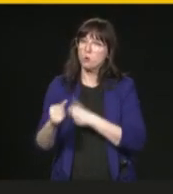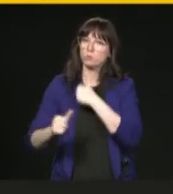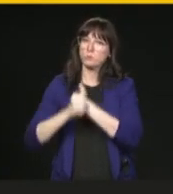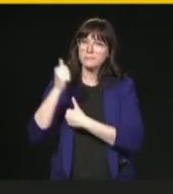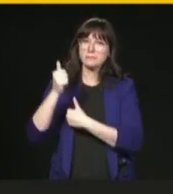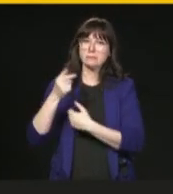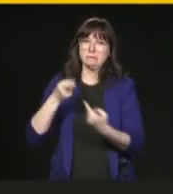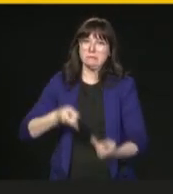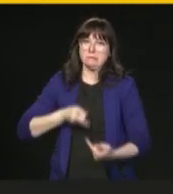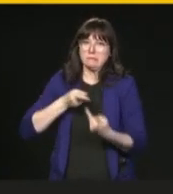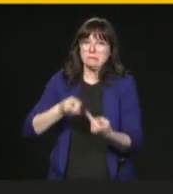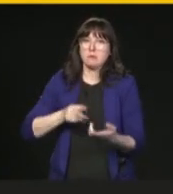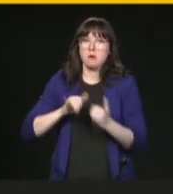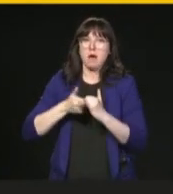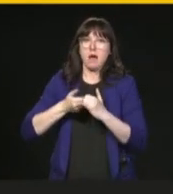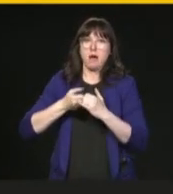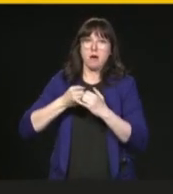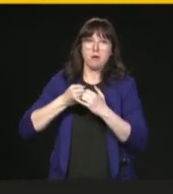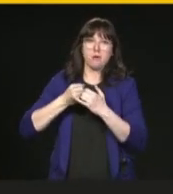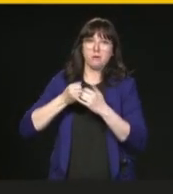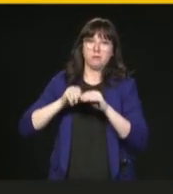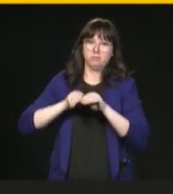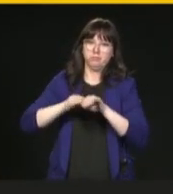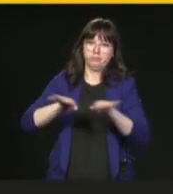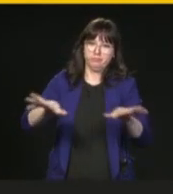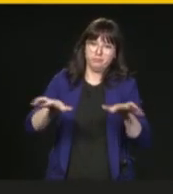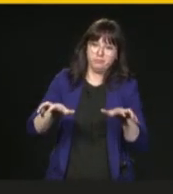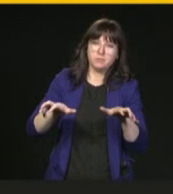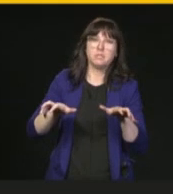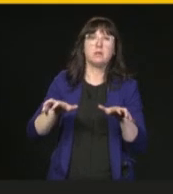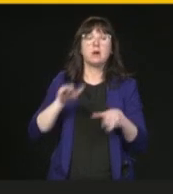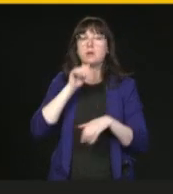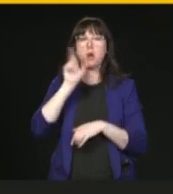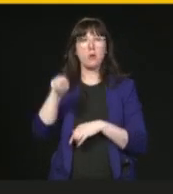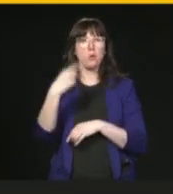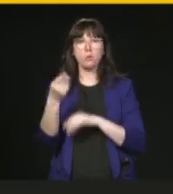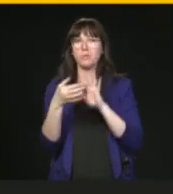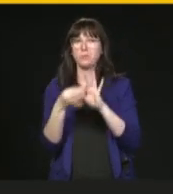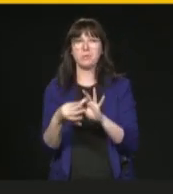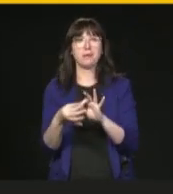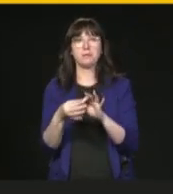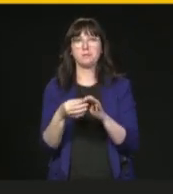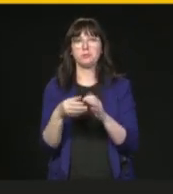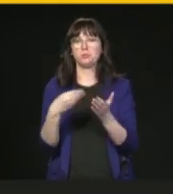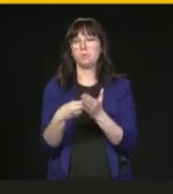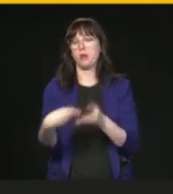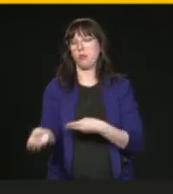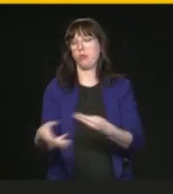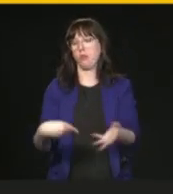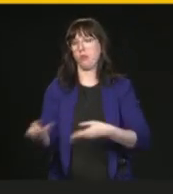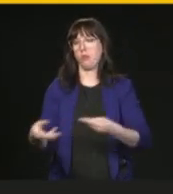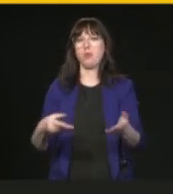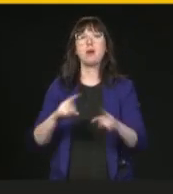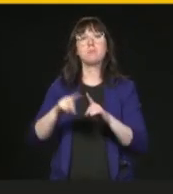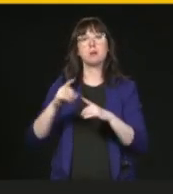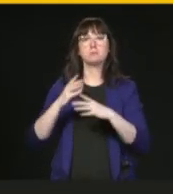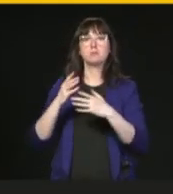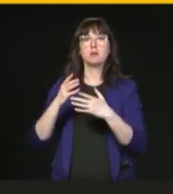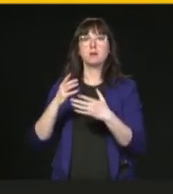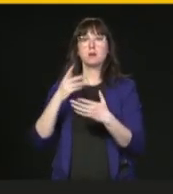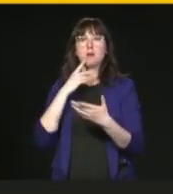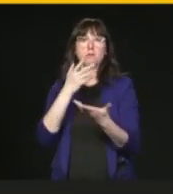the ability to combat this virus is not just about being altruistic, it's about protecting Canadians as